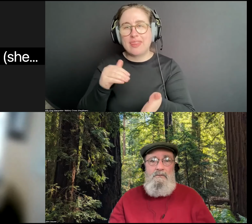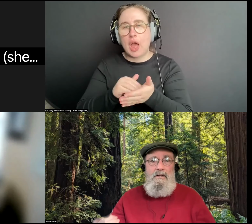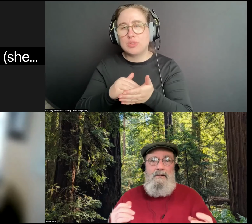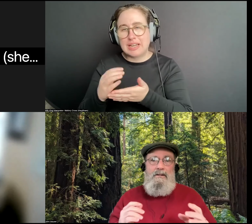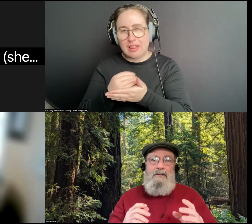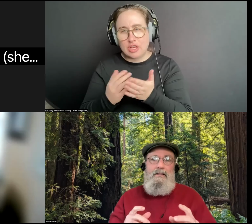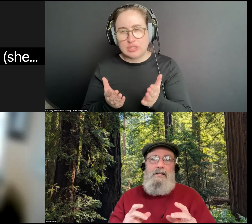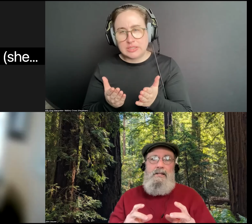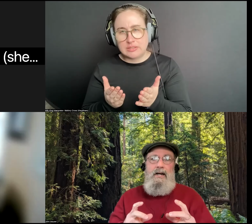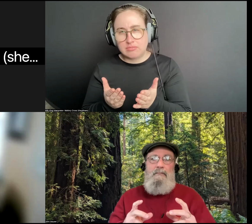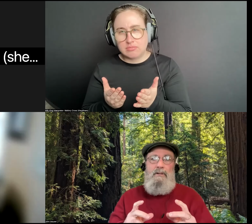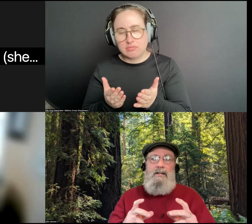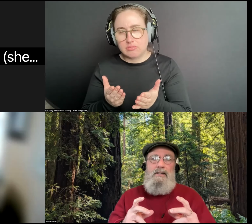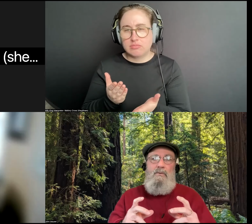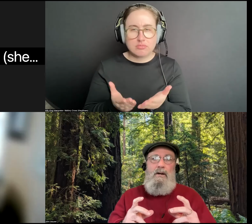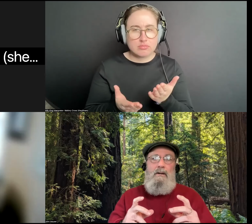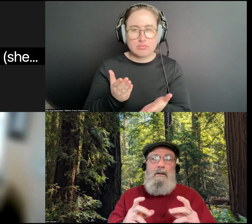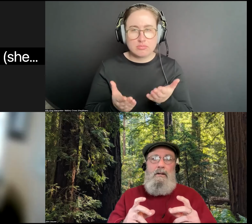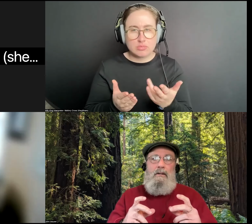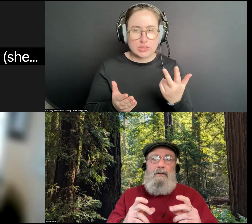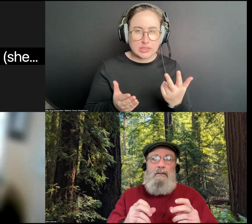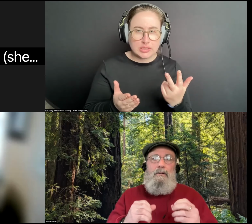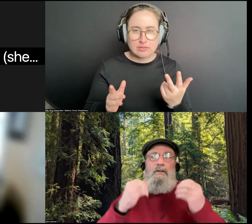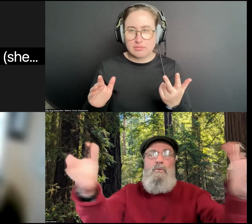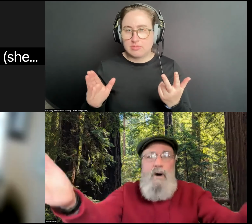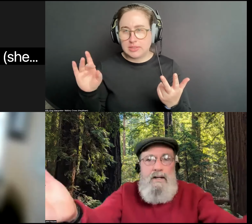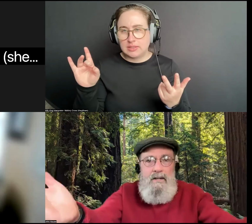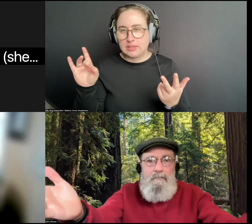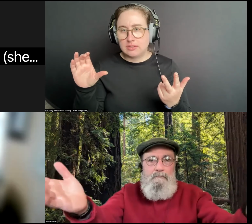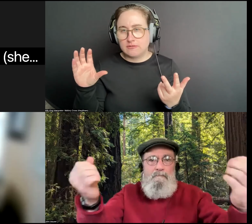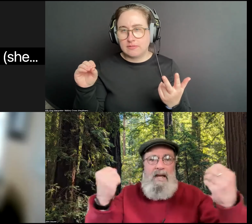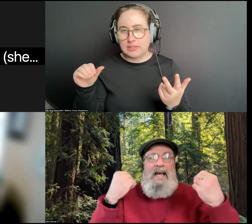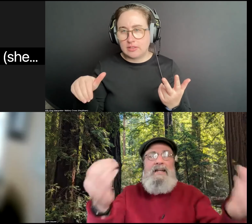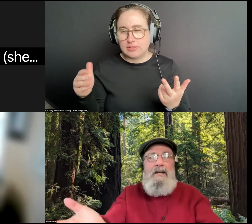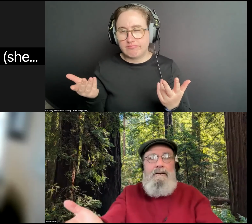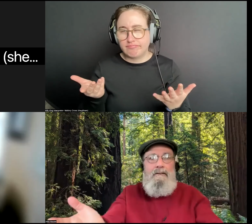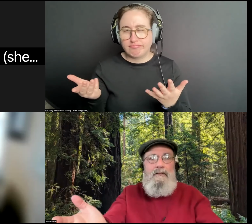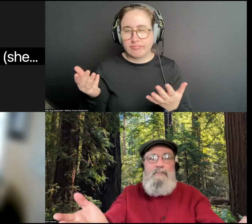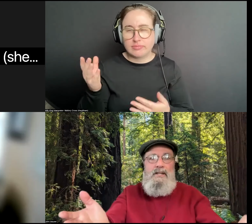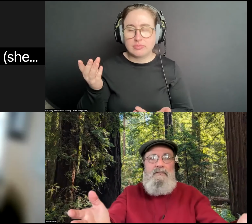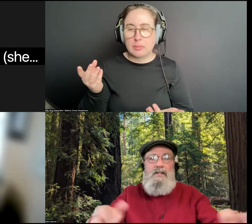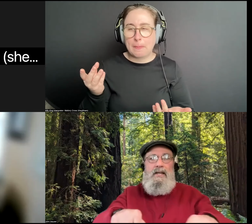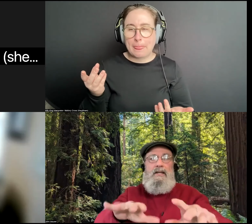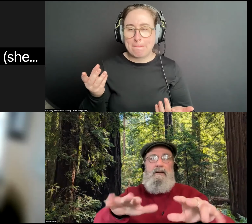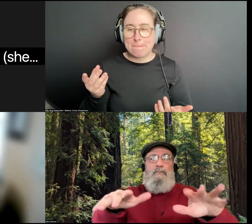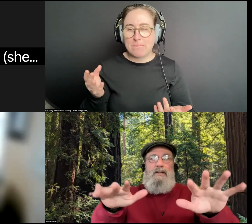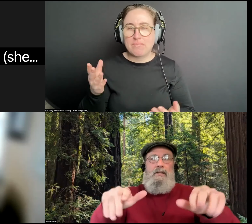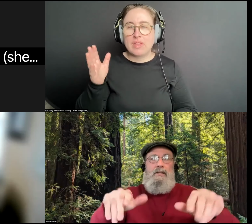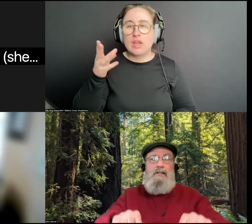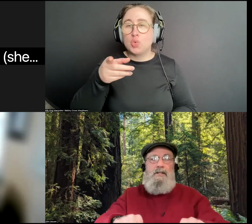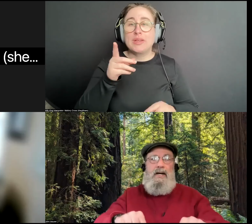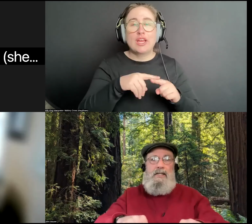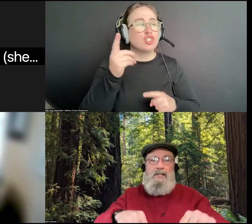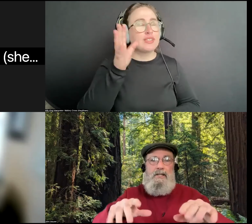So this is not a place where you wind up handing them stuff and saying, here,